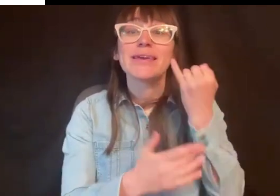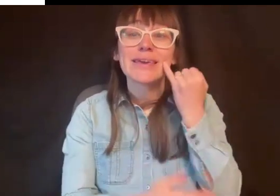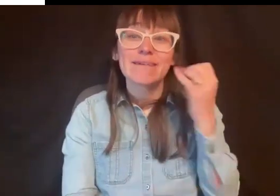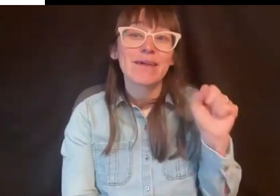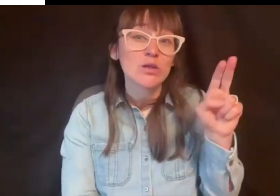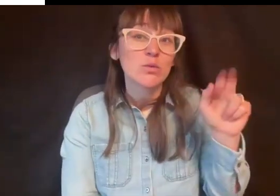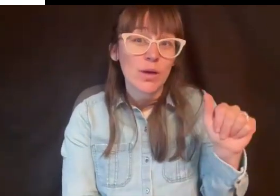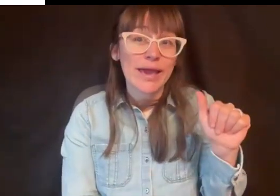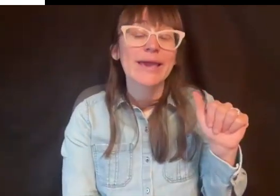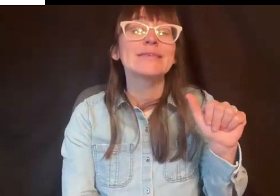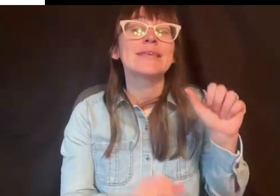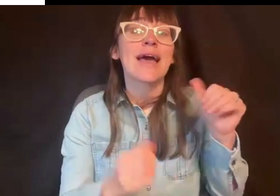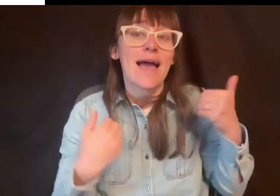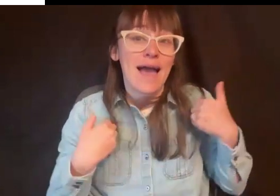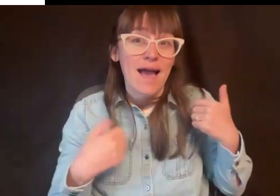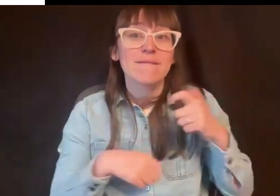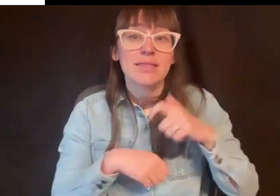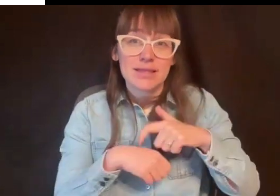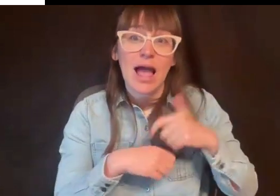them in a timely fashion.